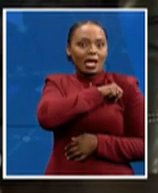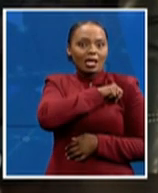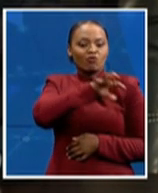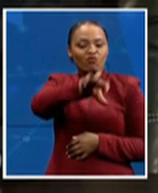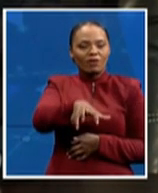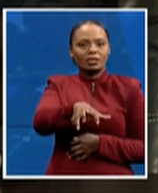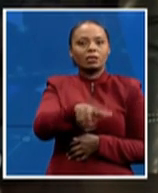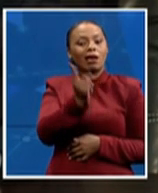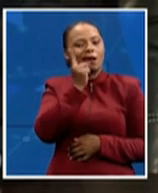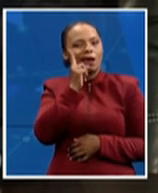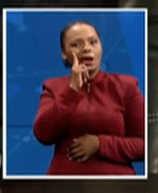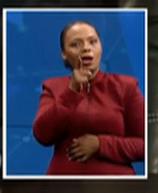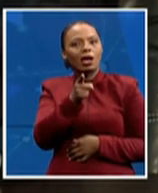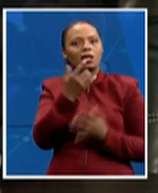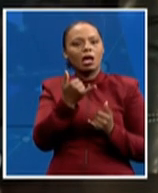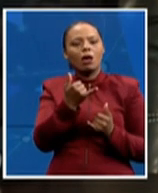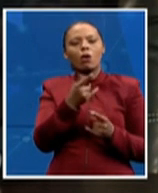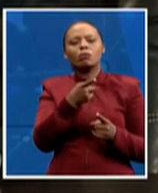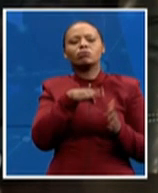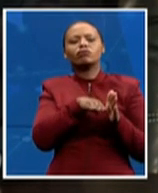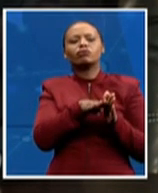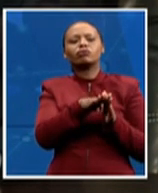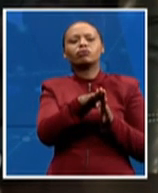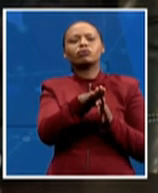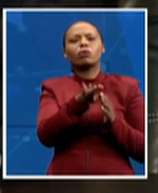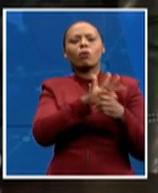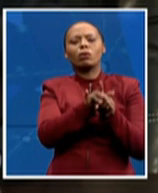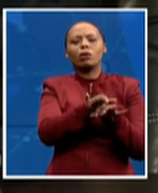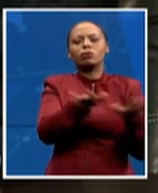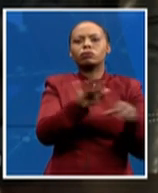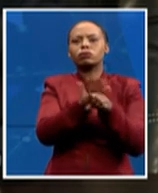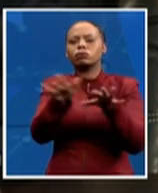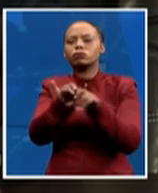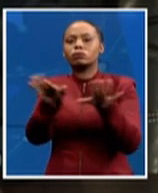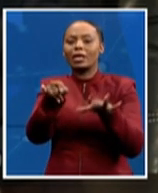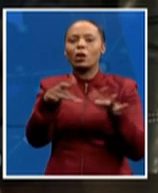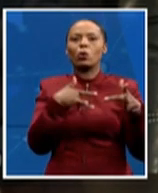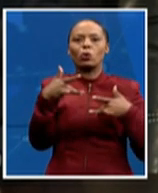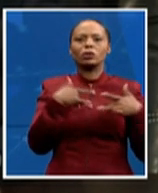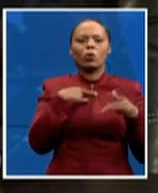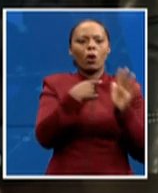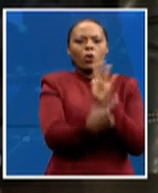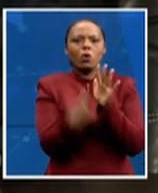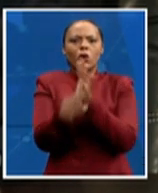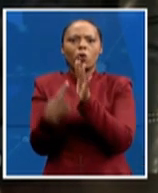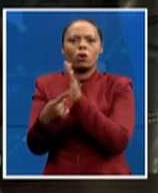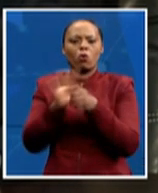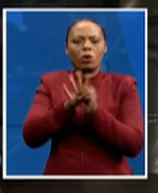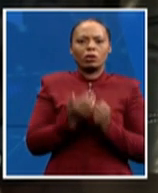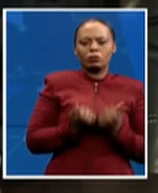in the number of new cases recorded weekly, and that is very concerning. The